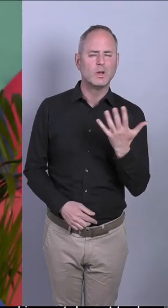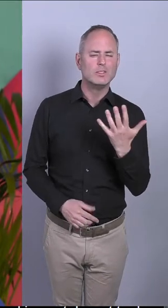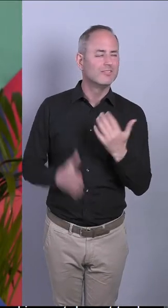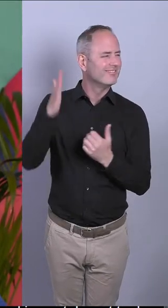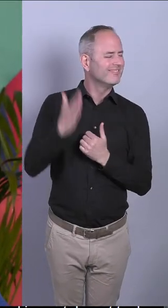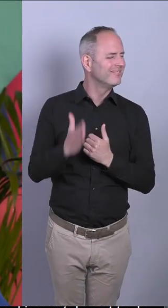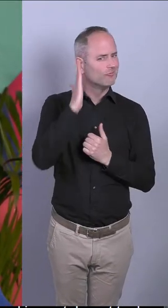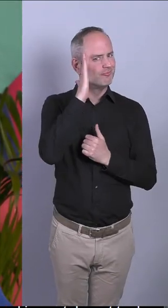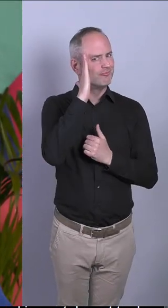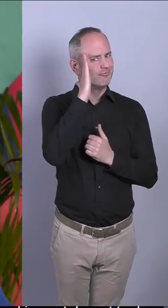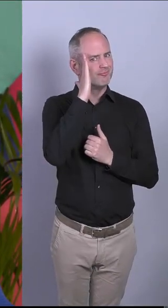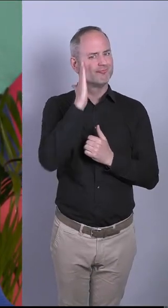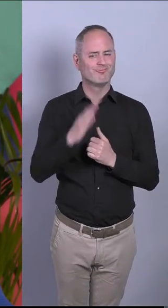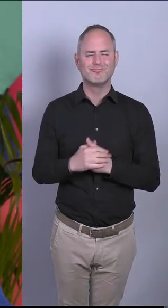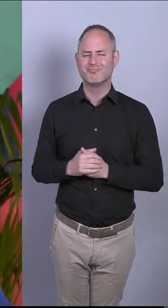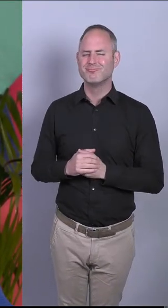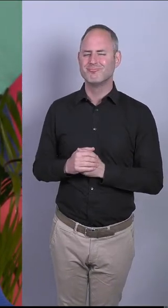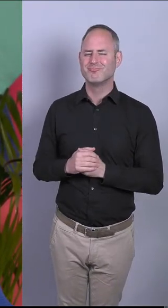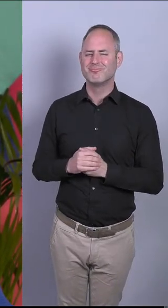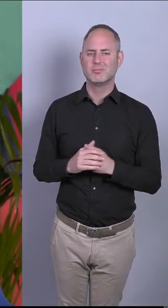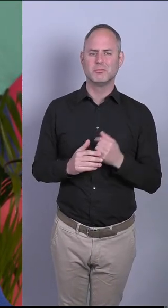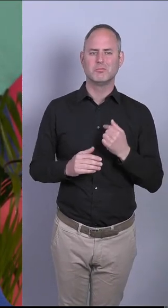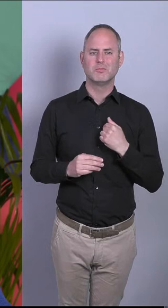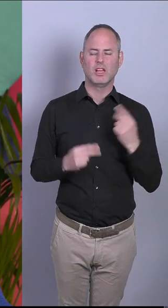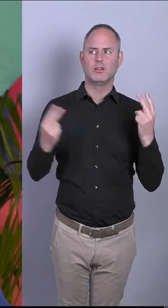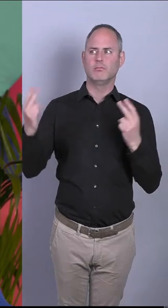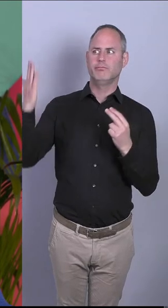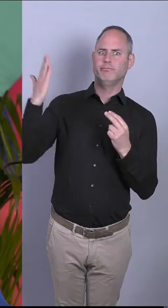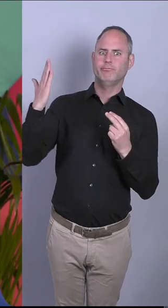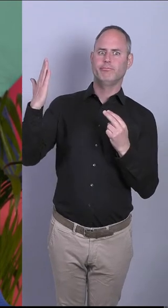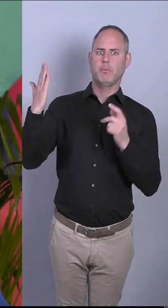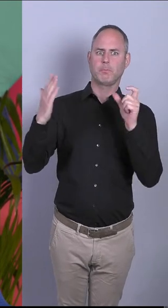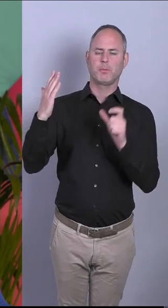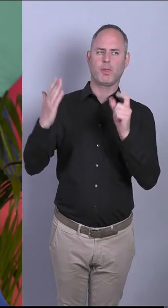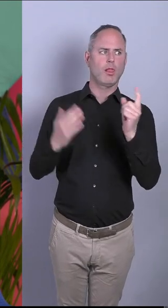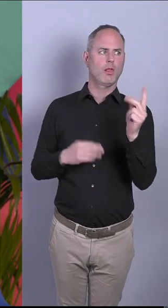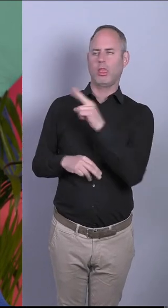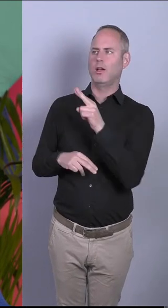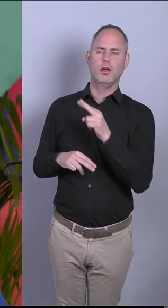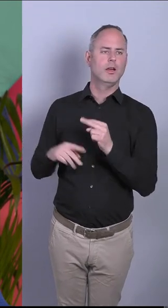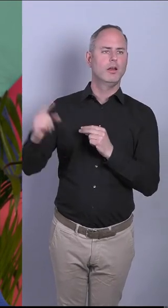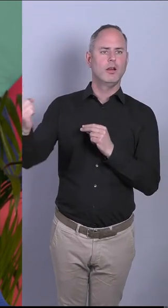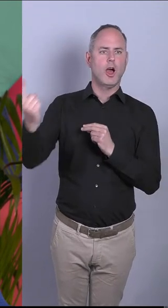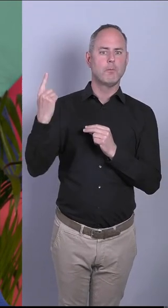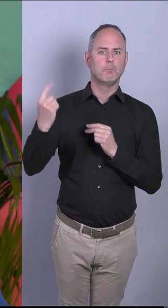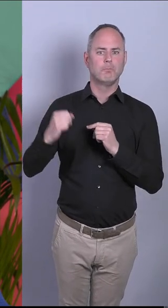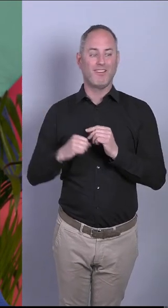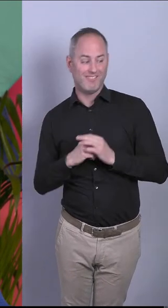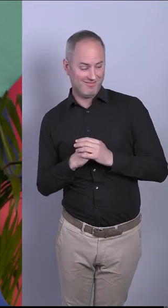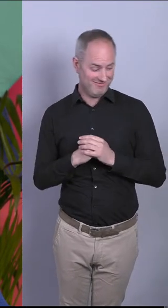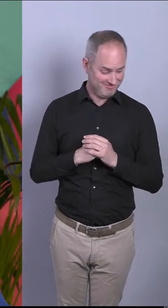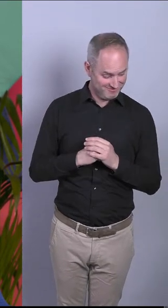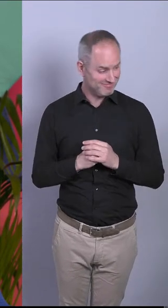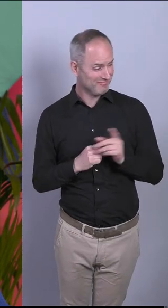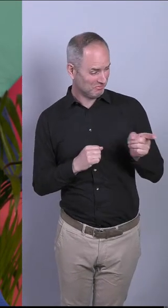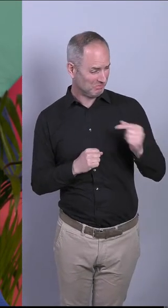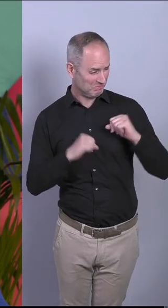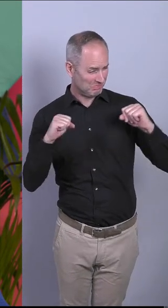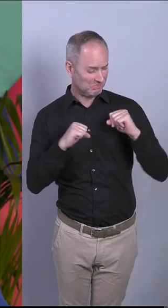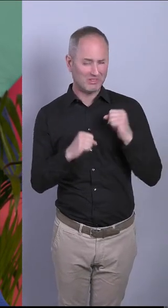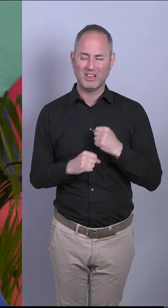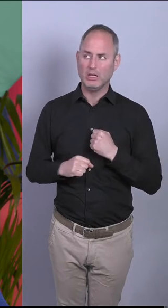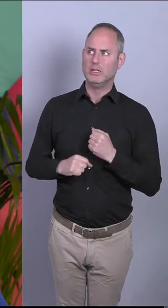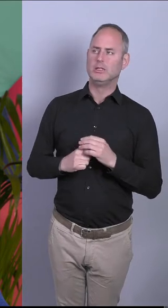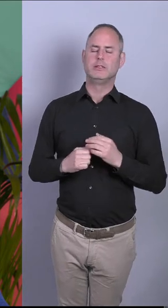the worst aspect are the windows. Because in short bursts, people are watching through the glass windows and I